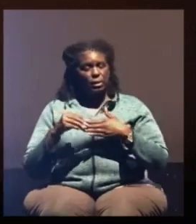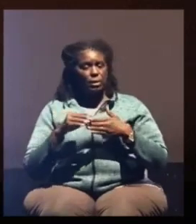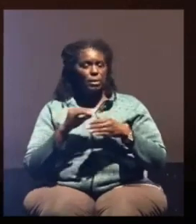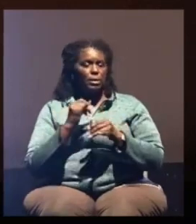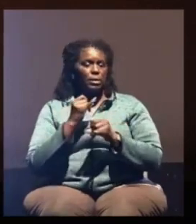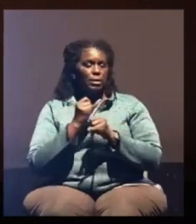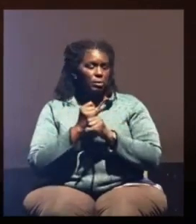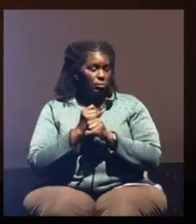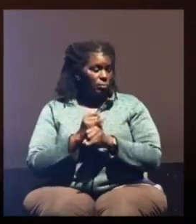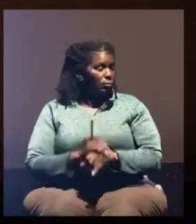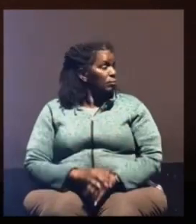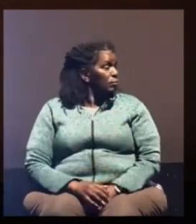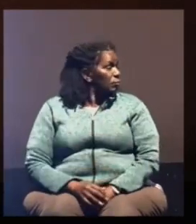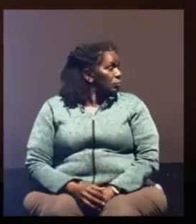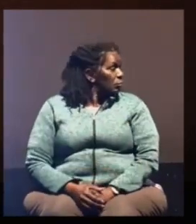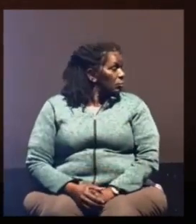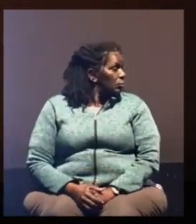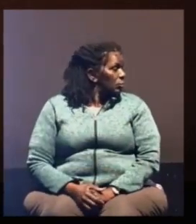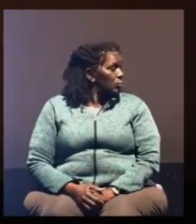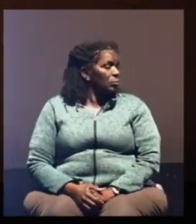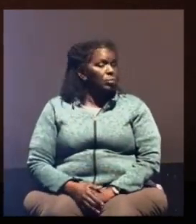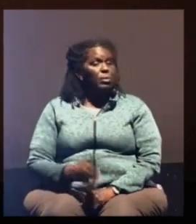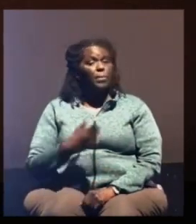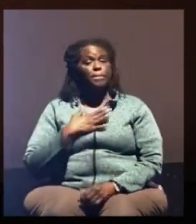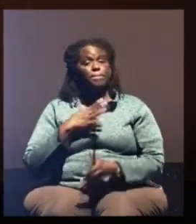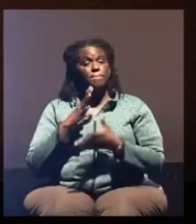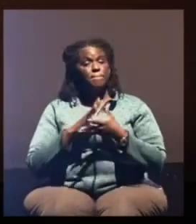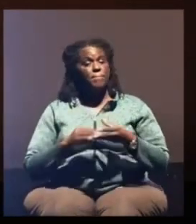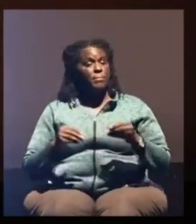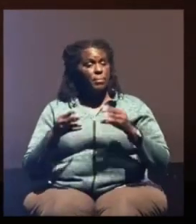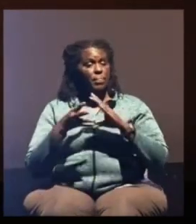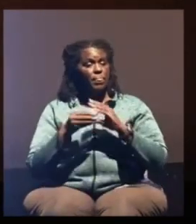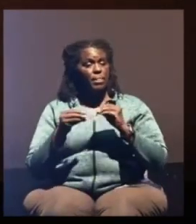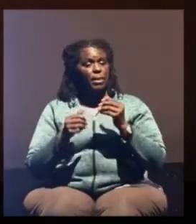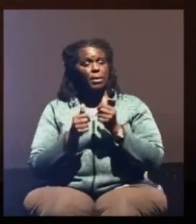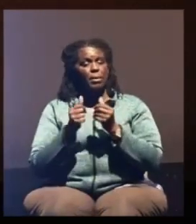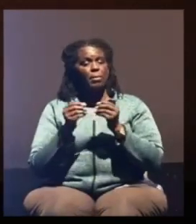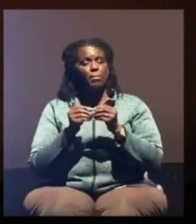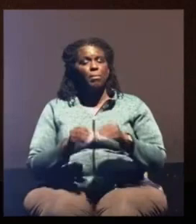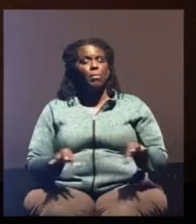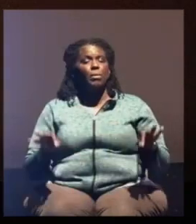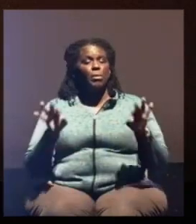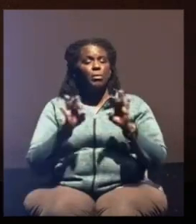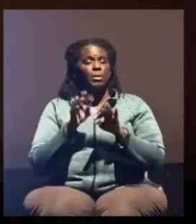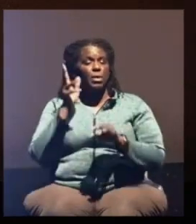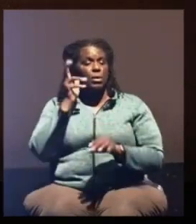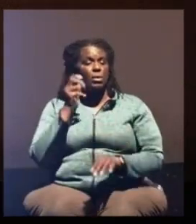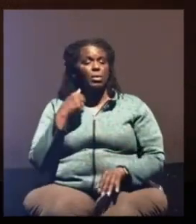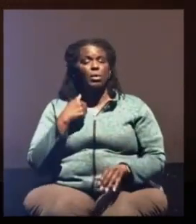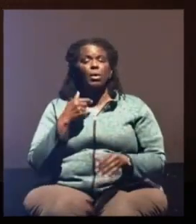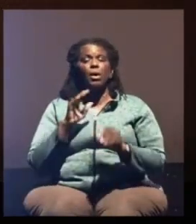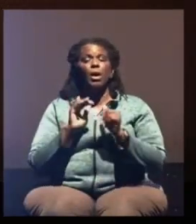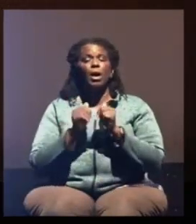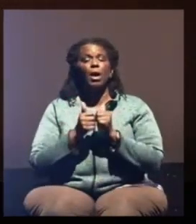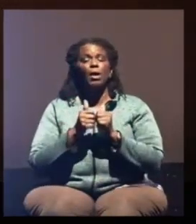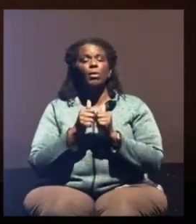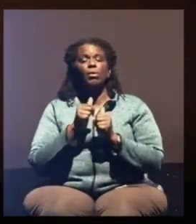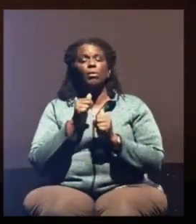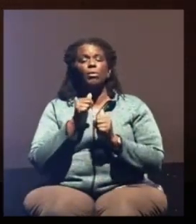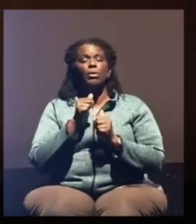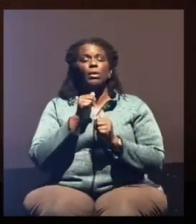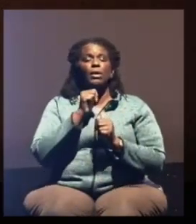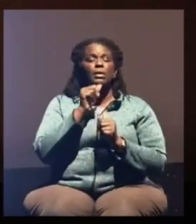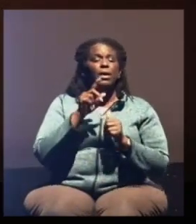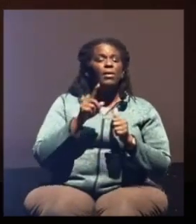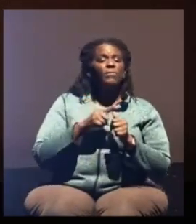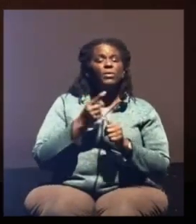leadership. I wanted to talk today about my story, and more importantly, can you hear me? More importantly, how I'm not the first or